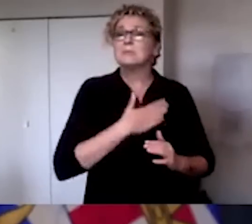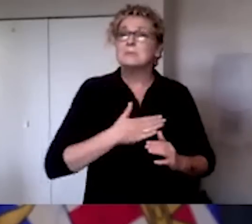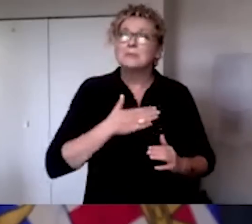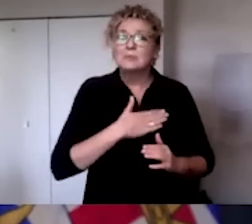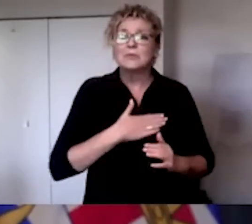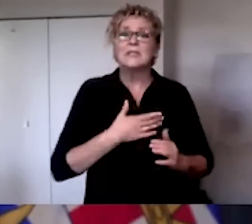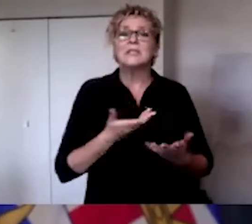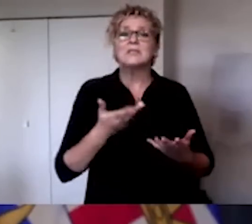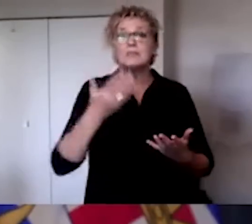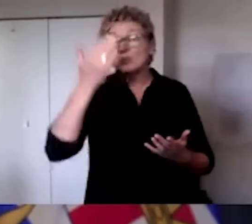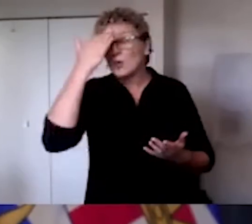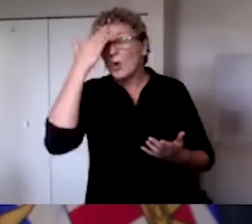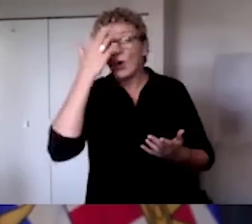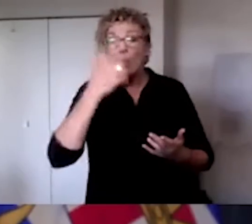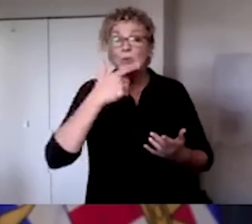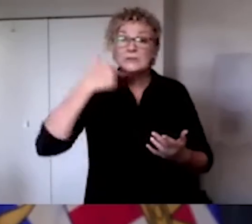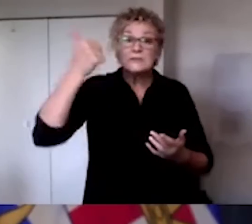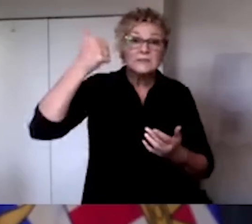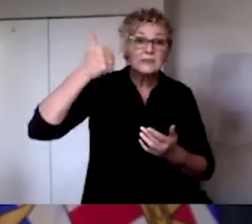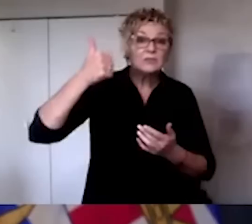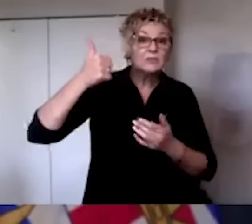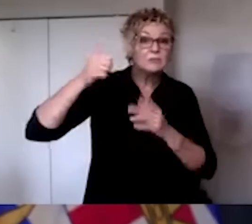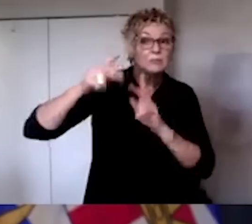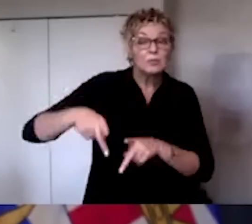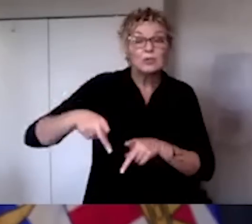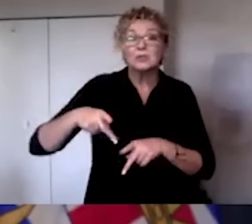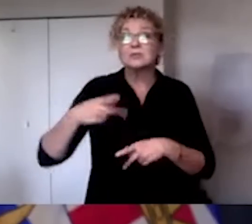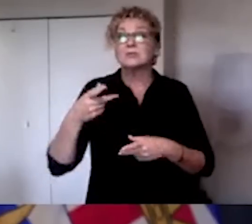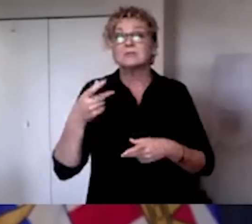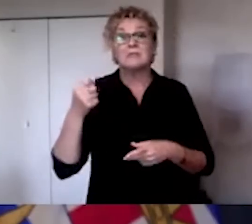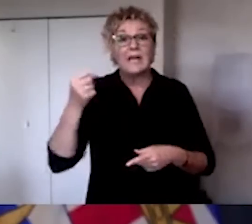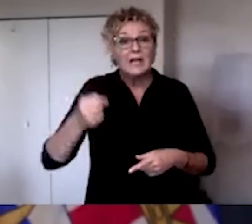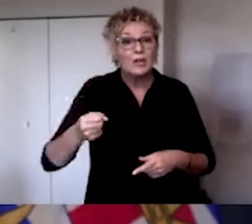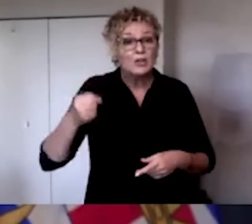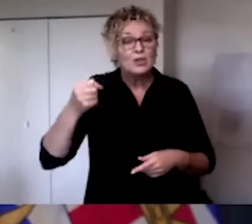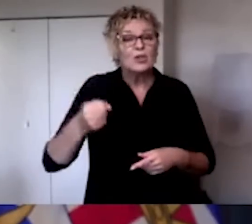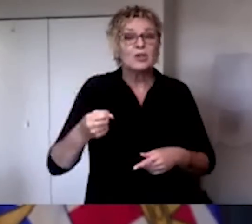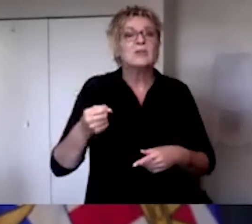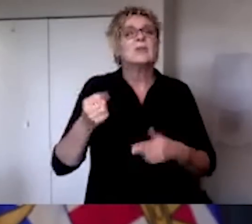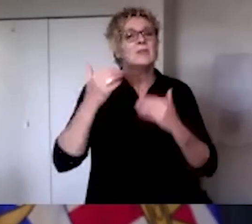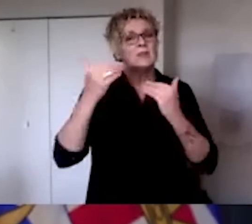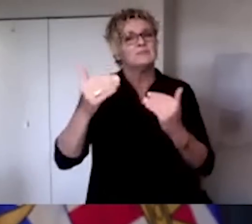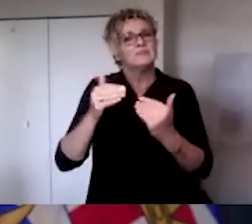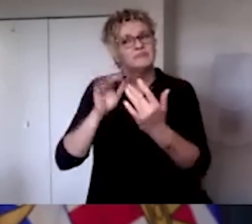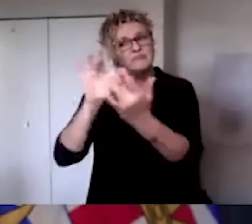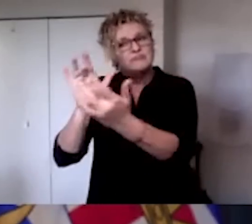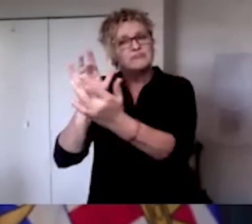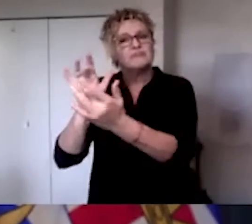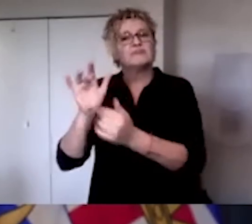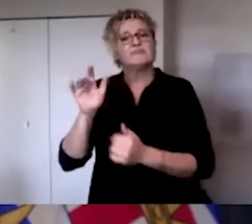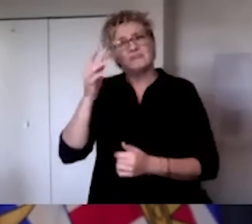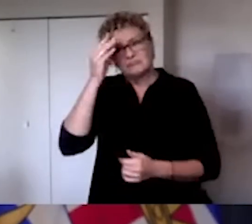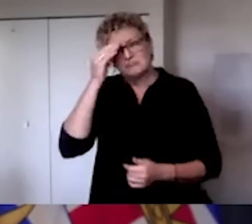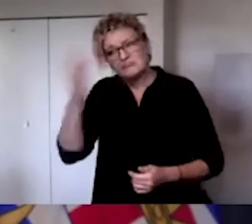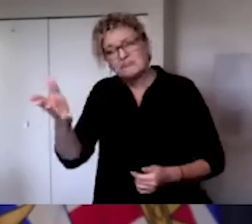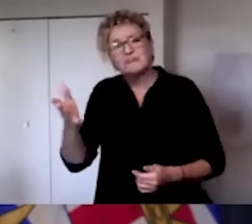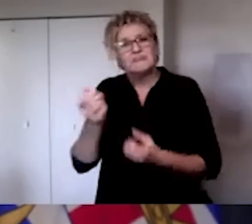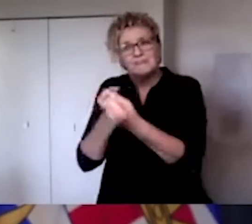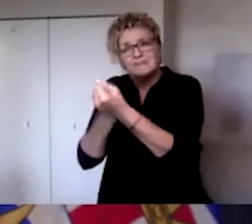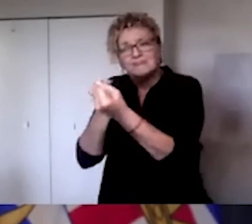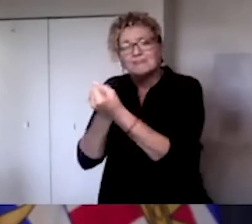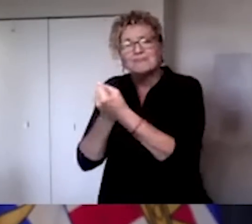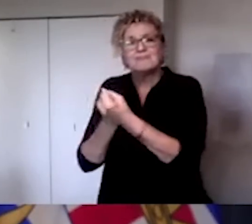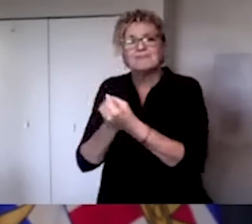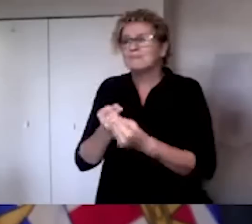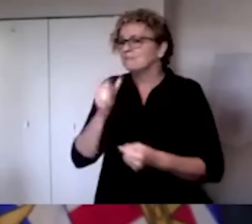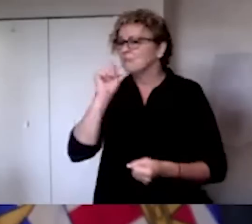decisions whether or not to see others, take a moment to think. Think about the risks you're going into and the risks that you'll bring